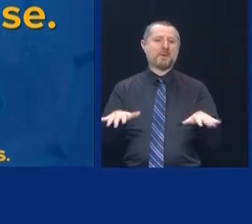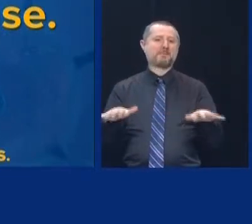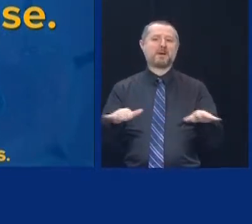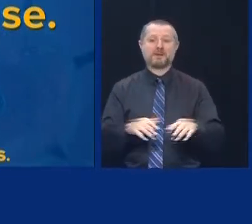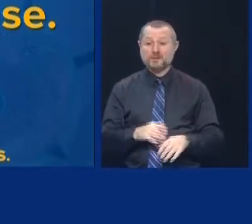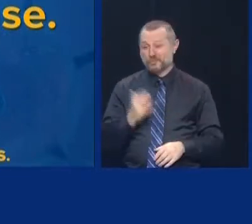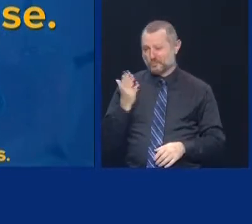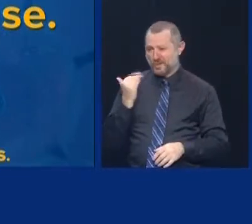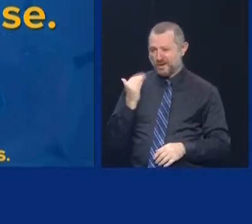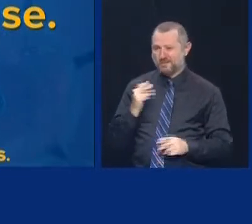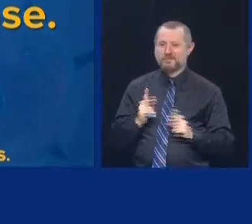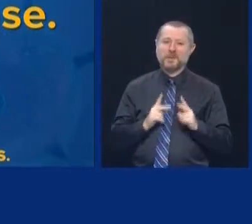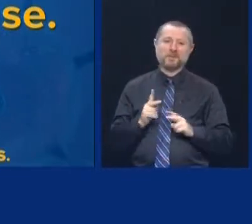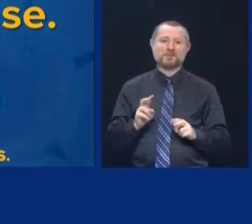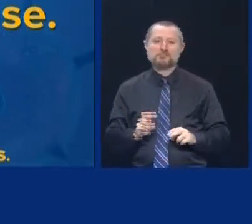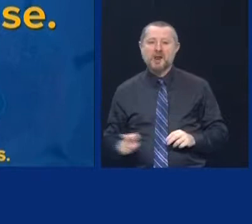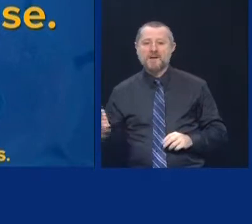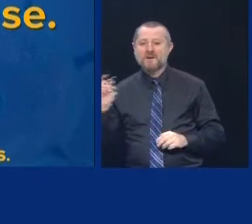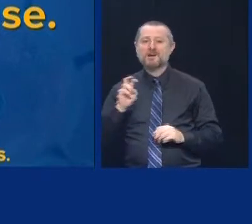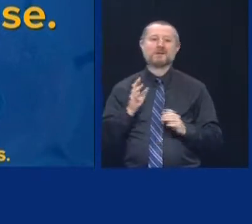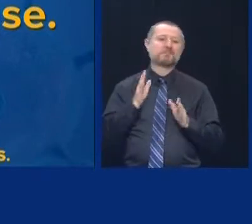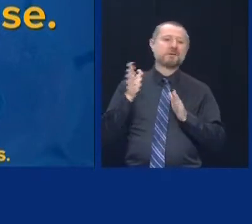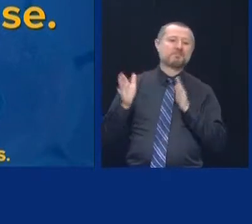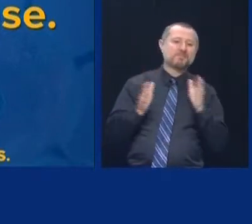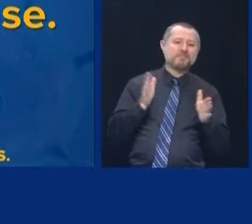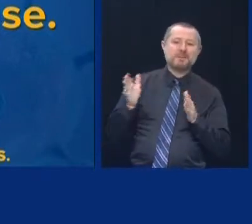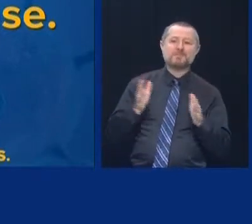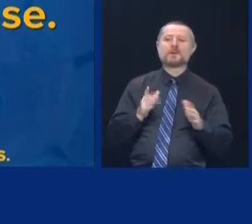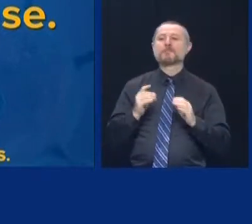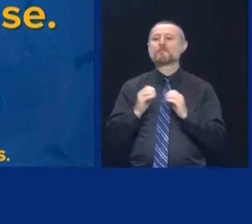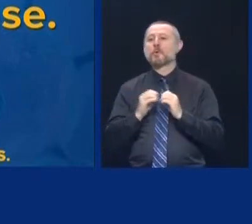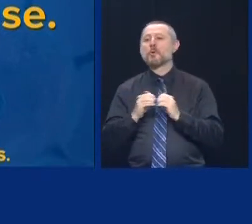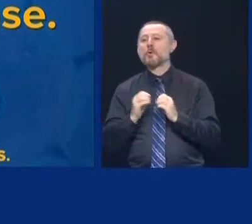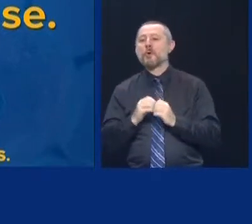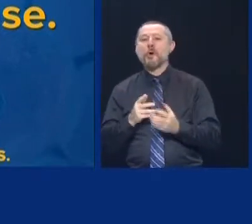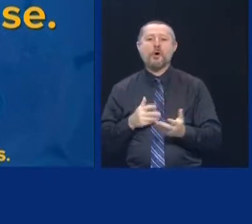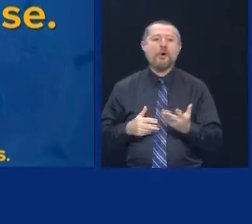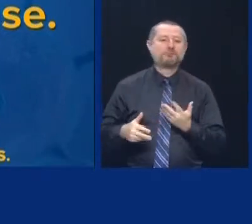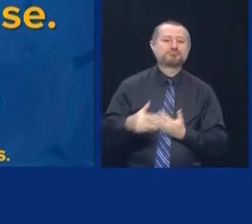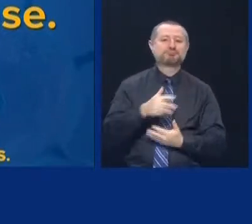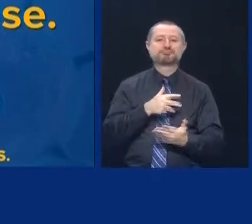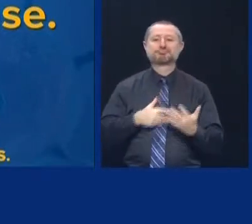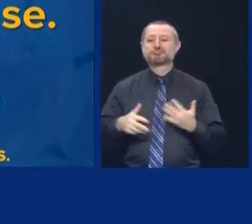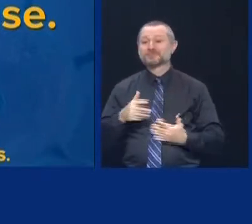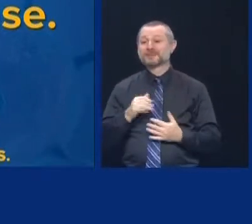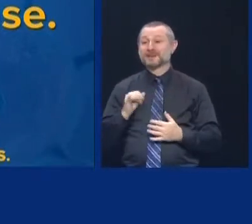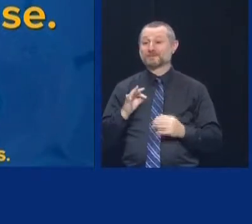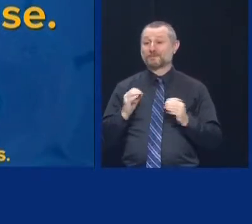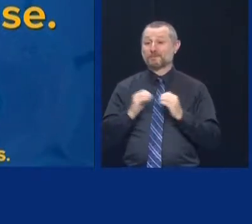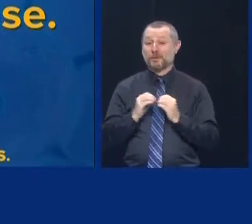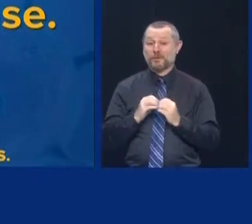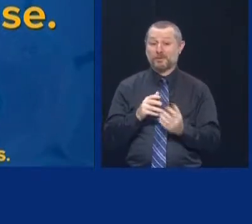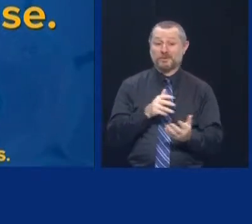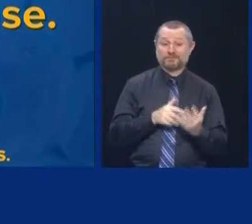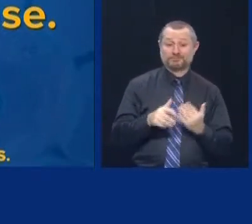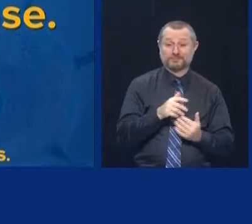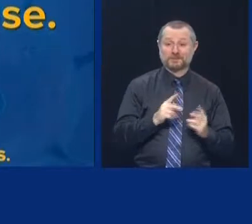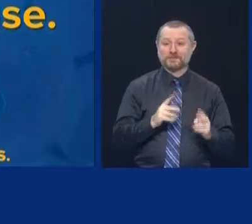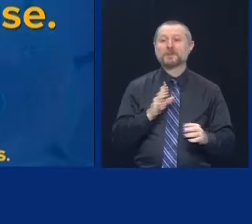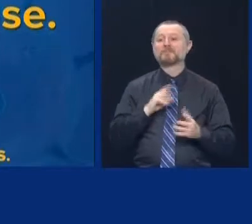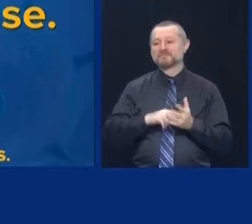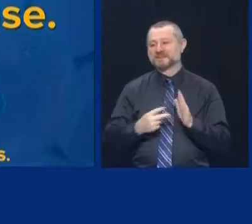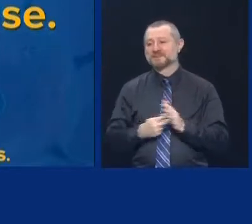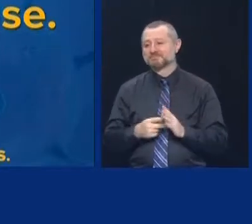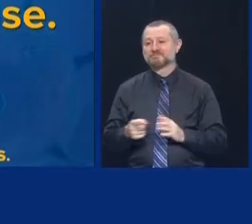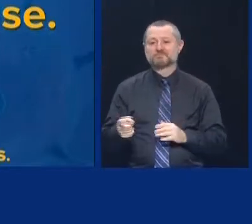People travel, more social activity. The more social activity, the more the infection rate goes